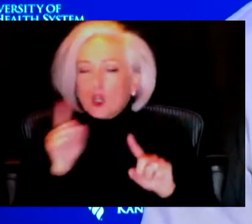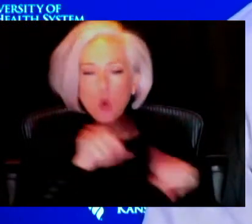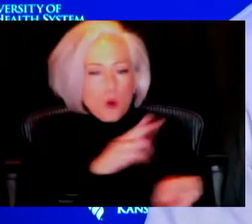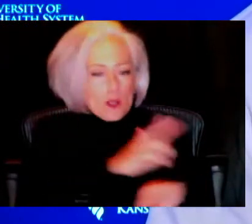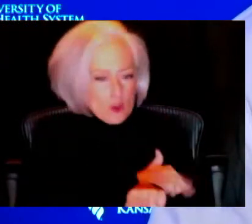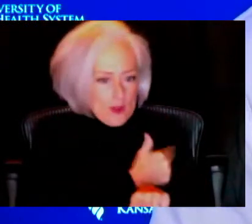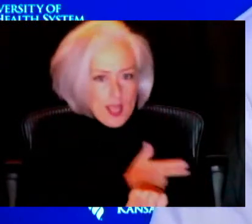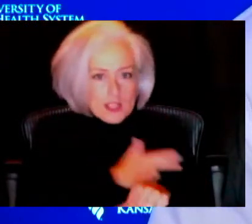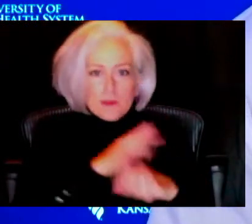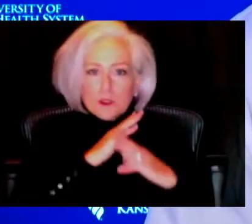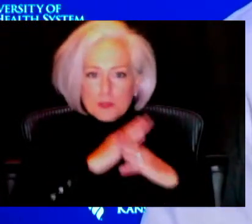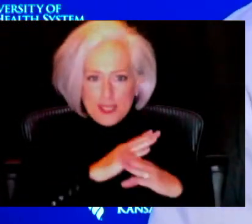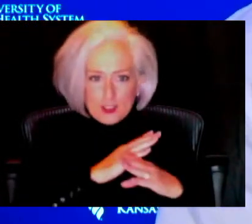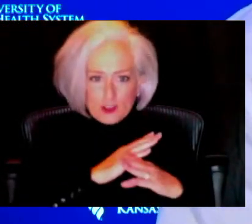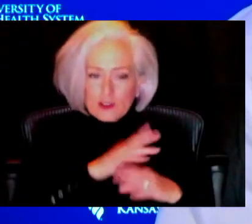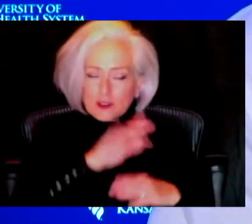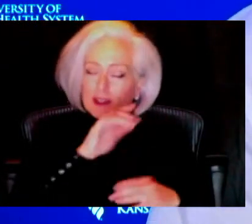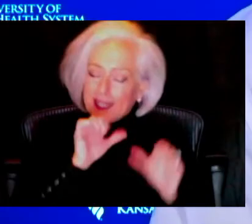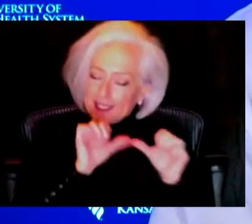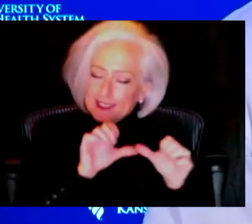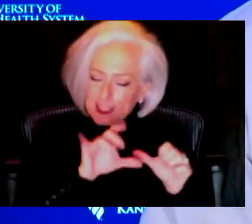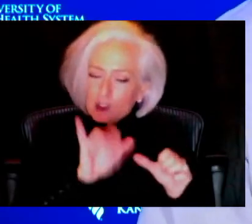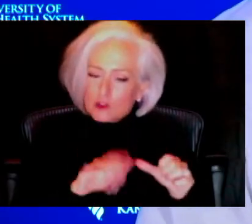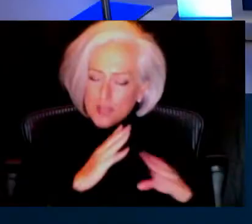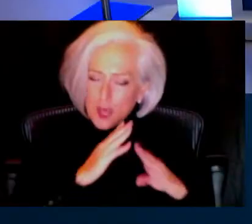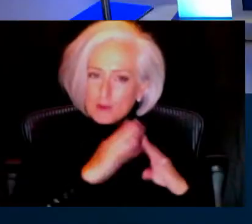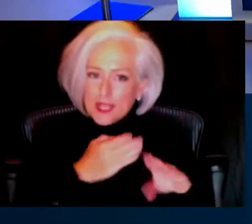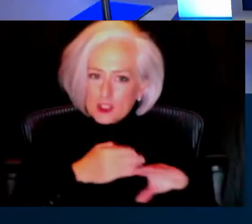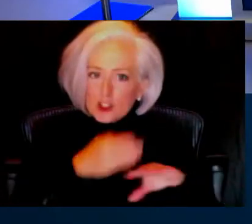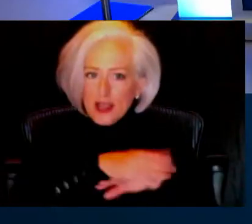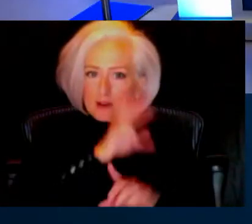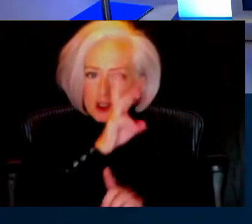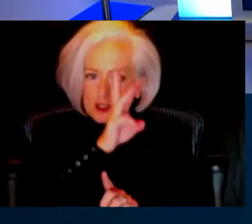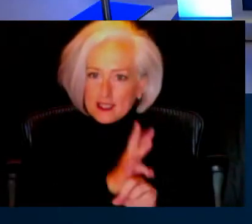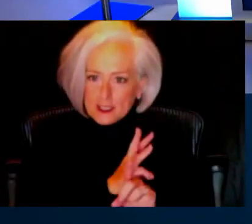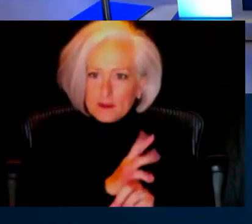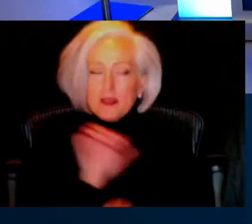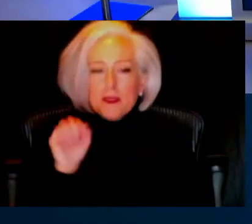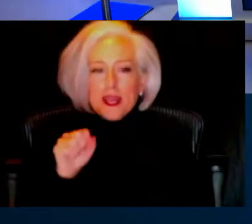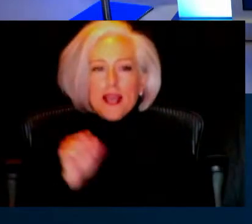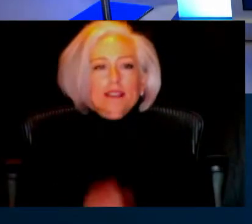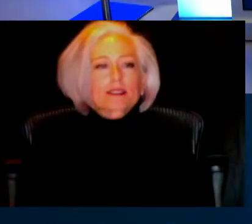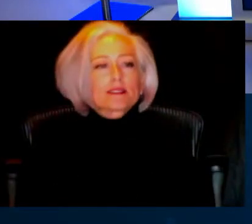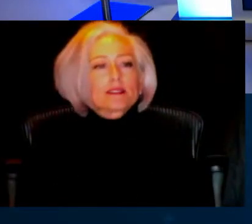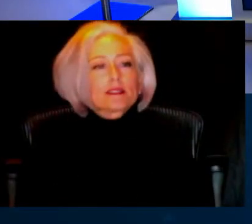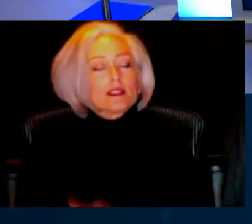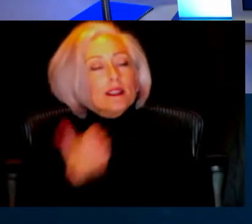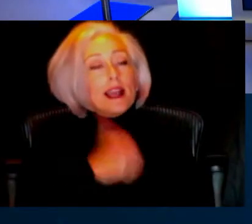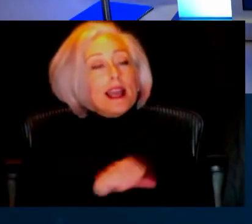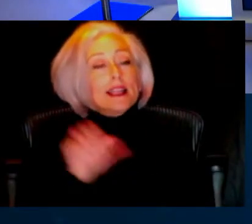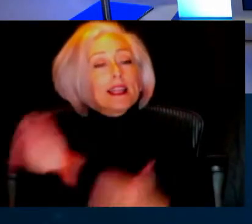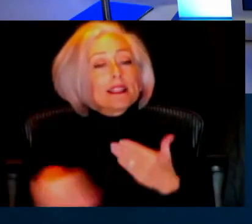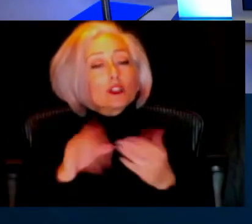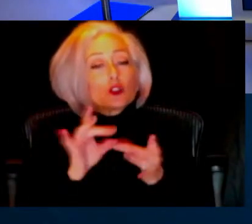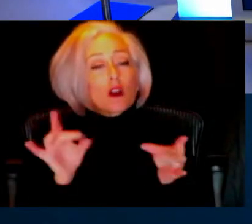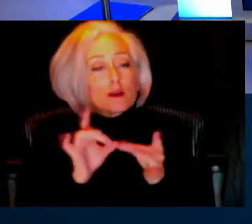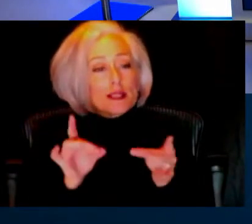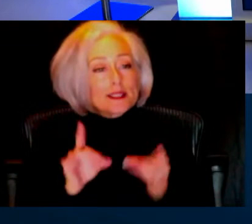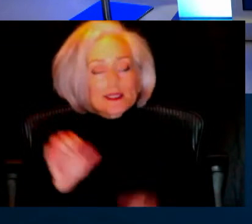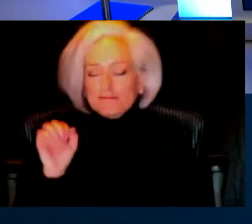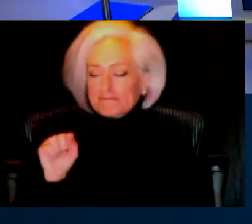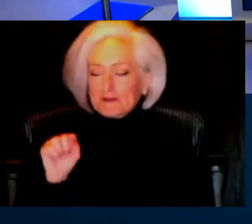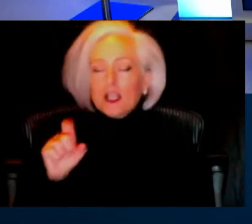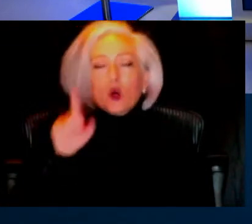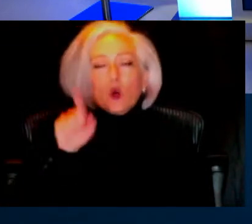continue to provide that protection even after that 6 month mark. Anything to add to that? I just want to add, we also have to look